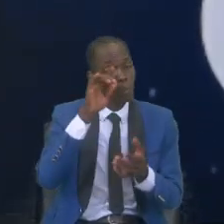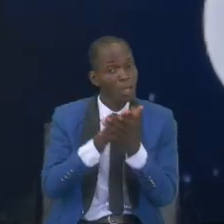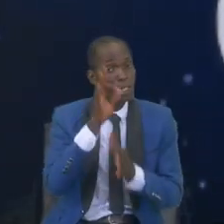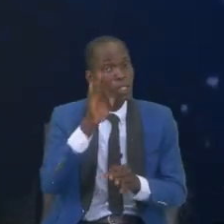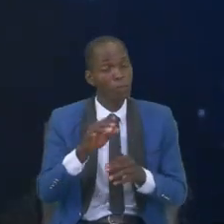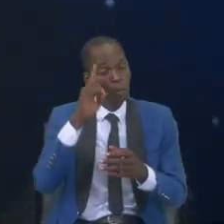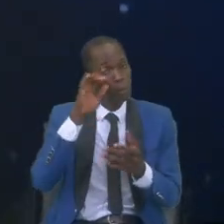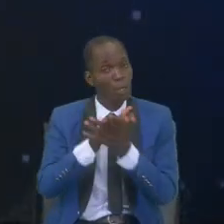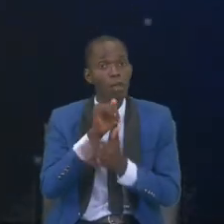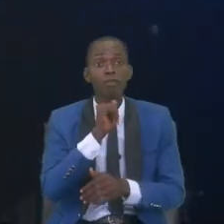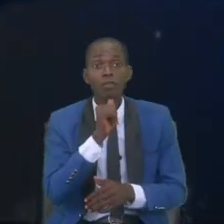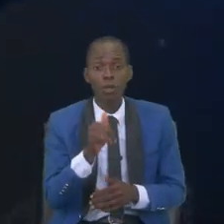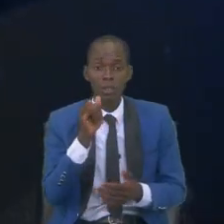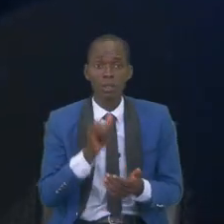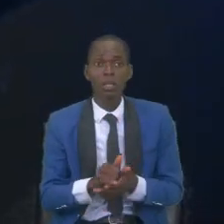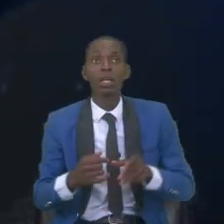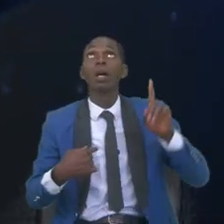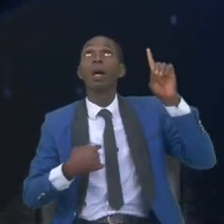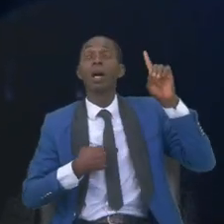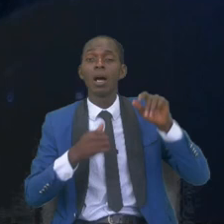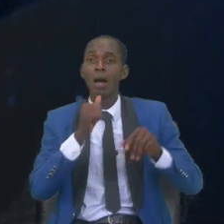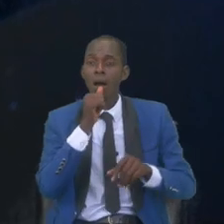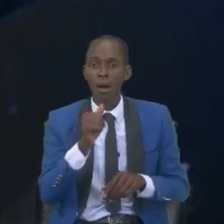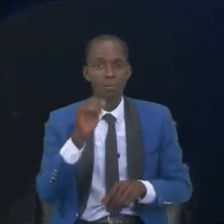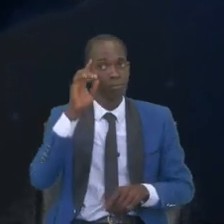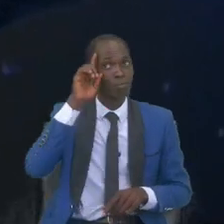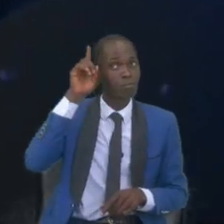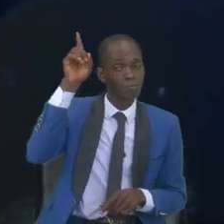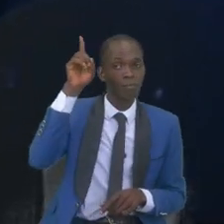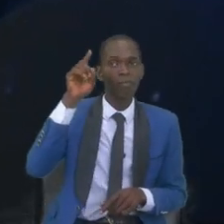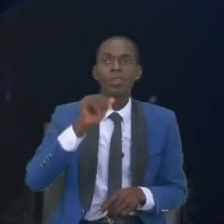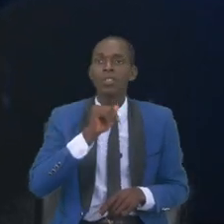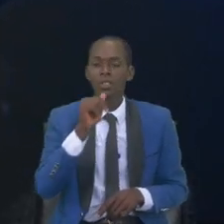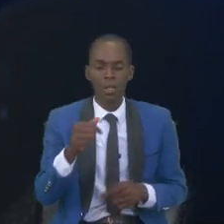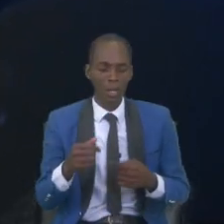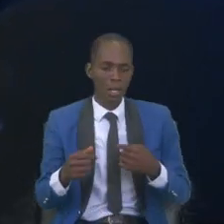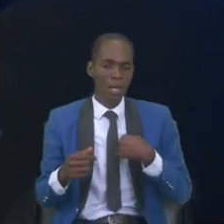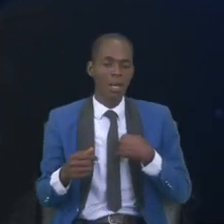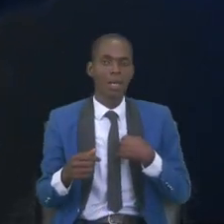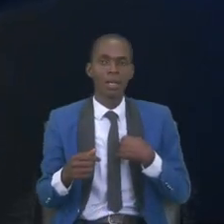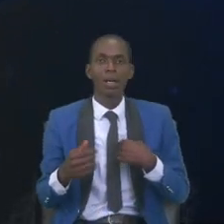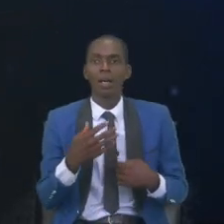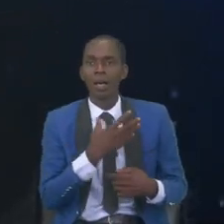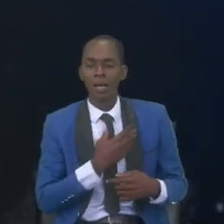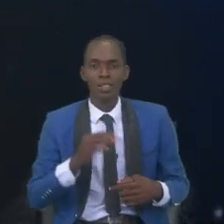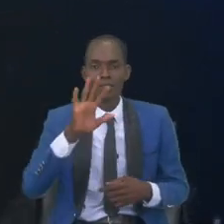that I am he, not I and your morals, not I and your religion,